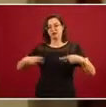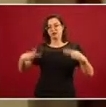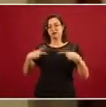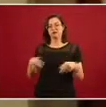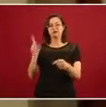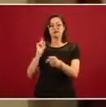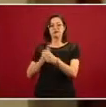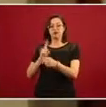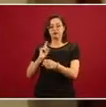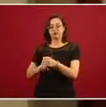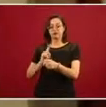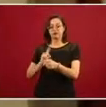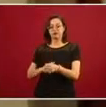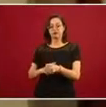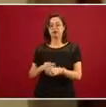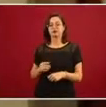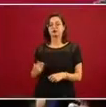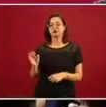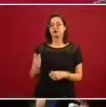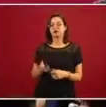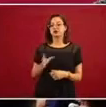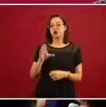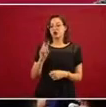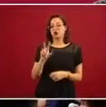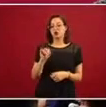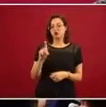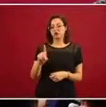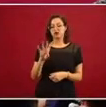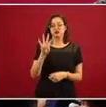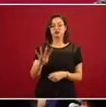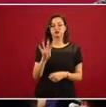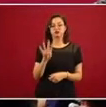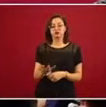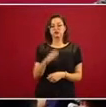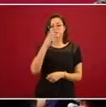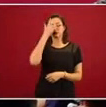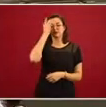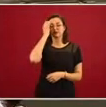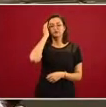estimated fatality rate is less than 1%,